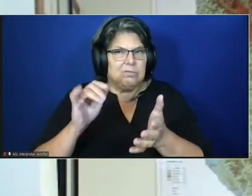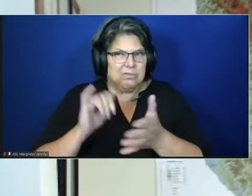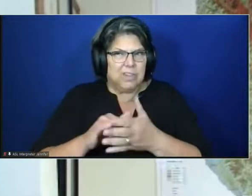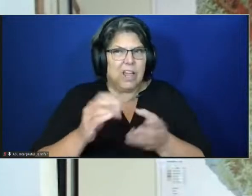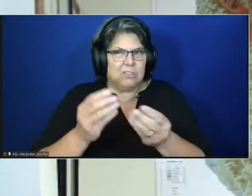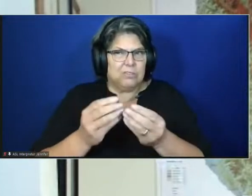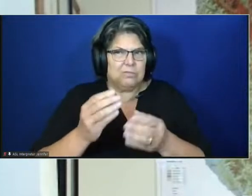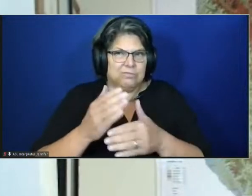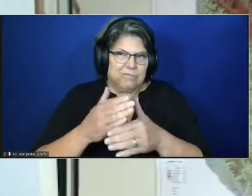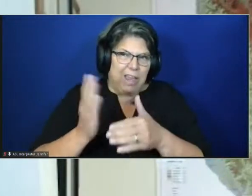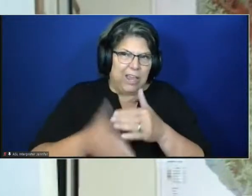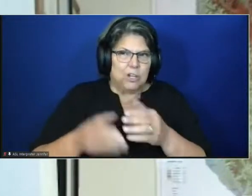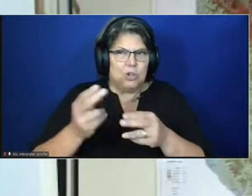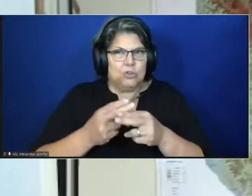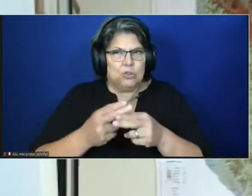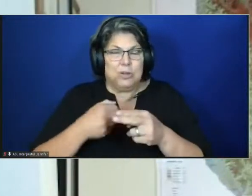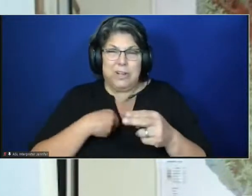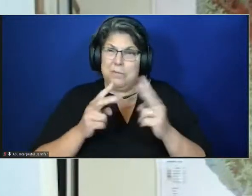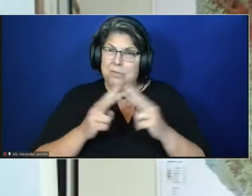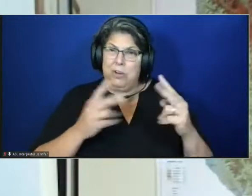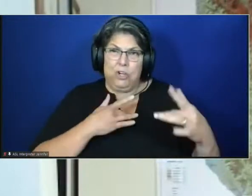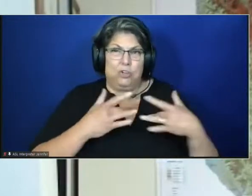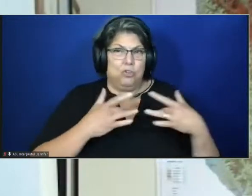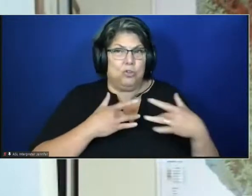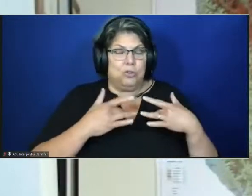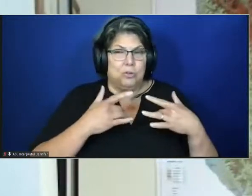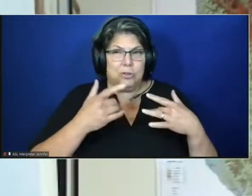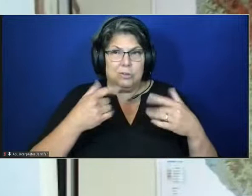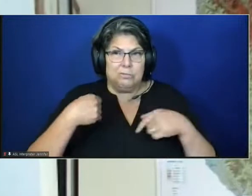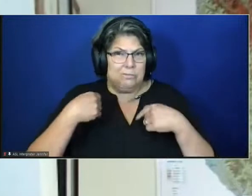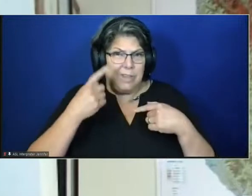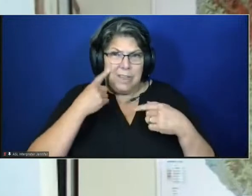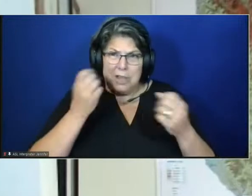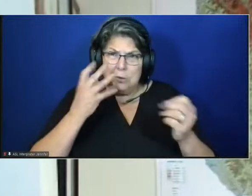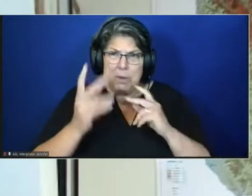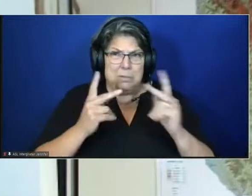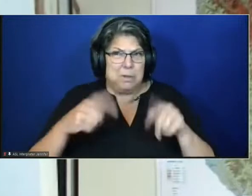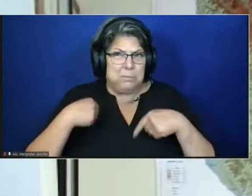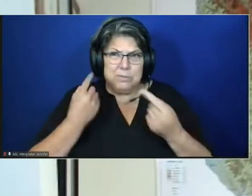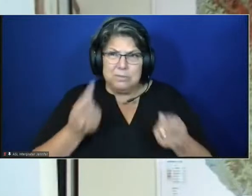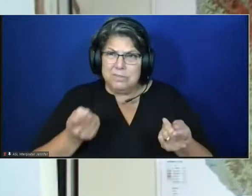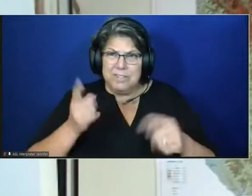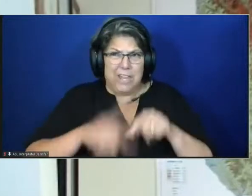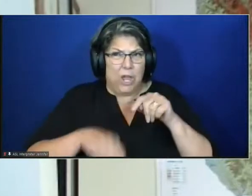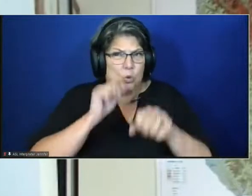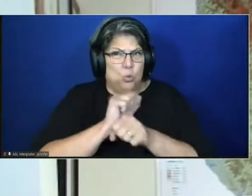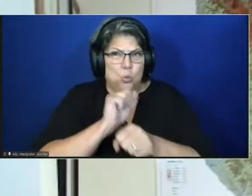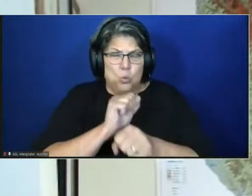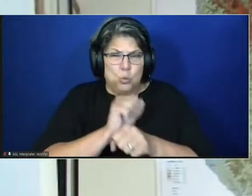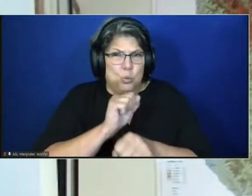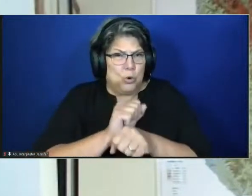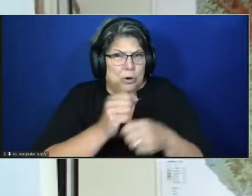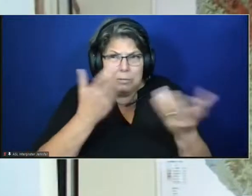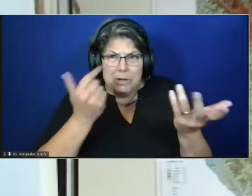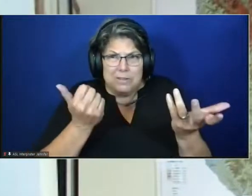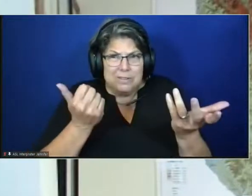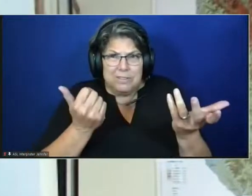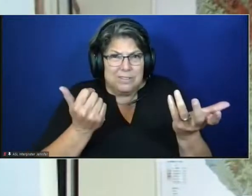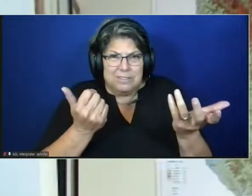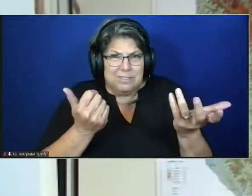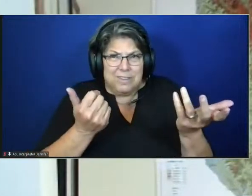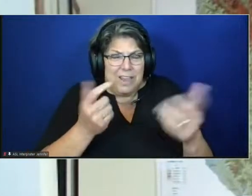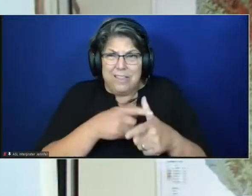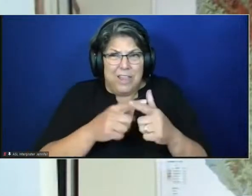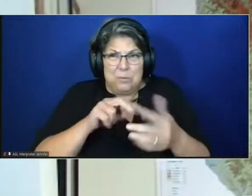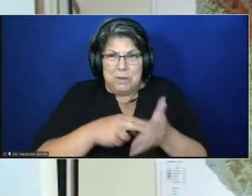lot of angst, because I think a lot of people who have not been able to work to make their rent might become homeless in the next couple of months. And